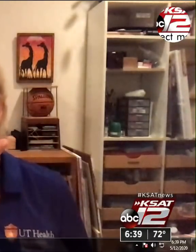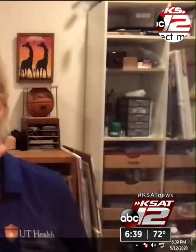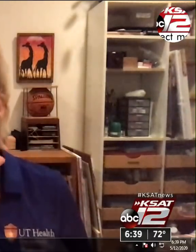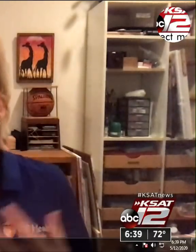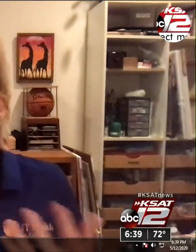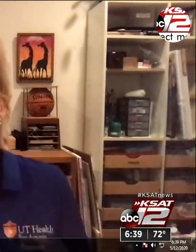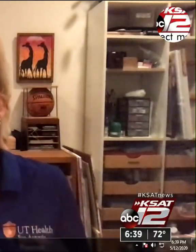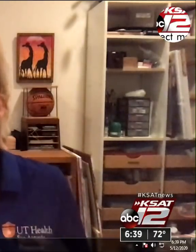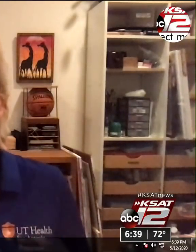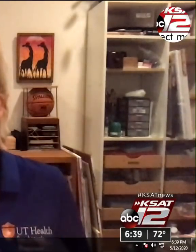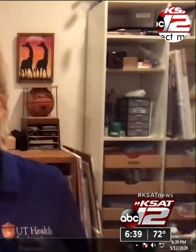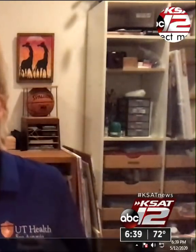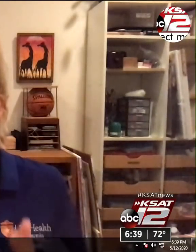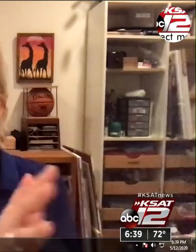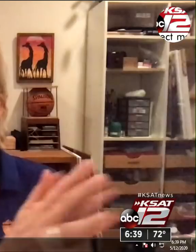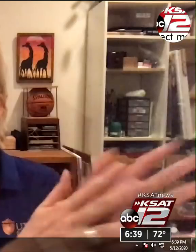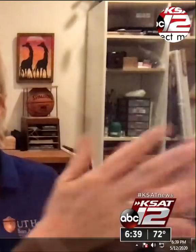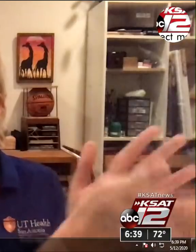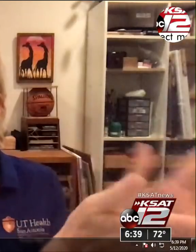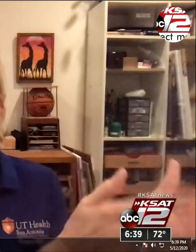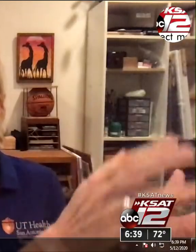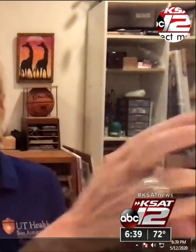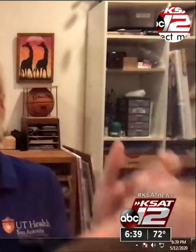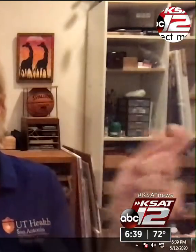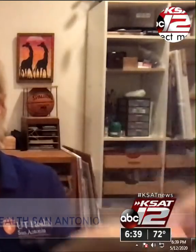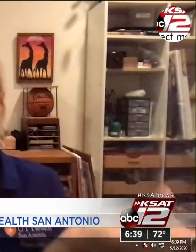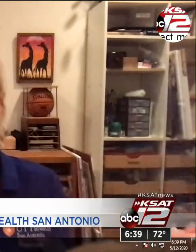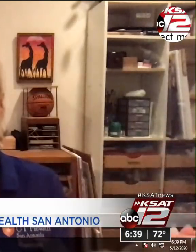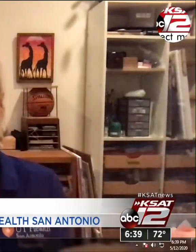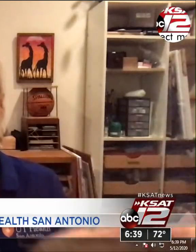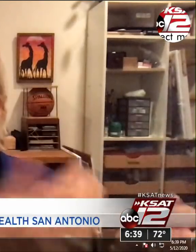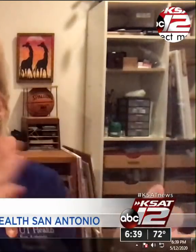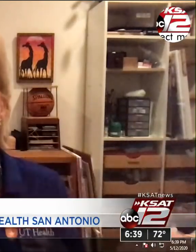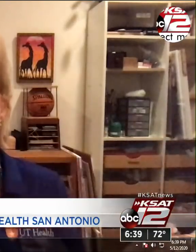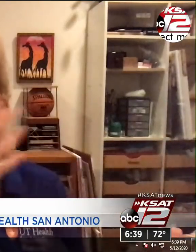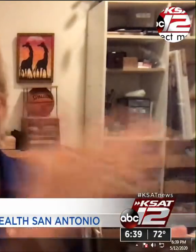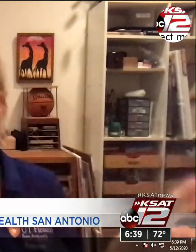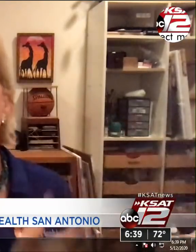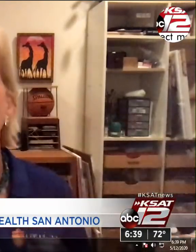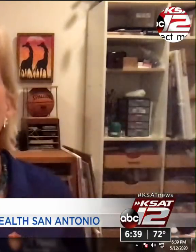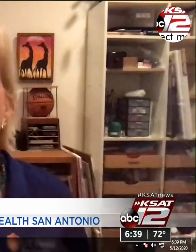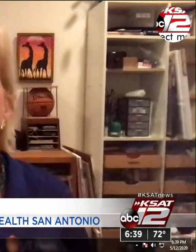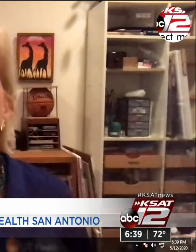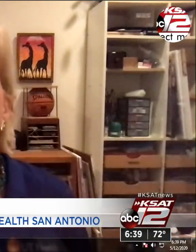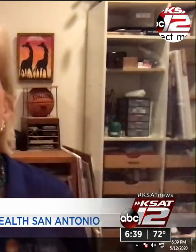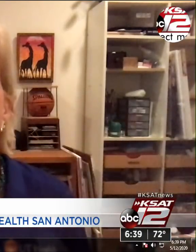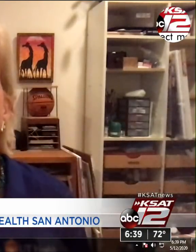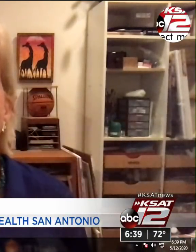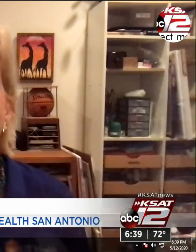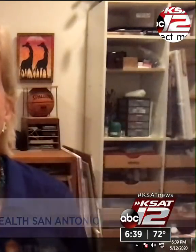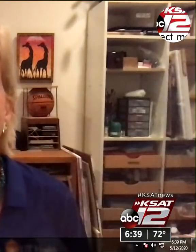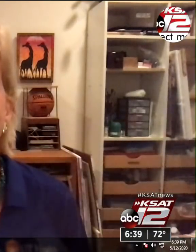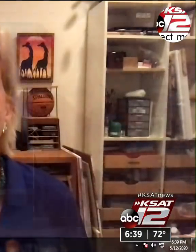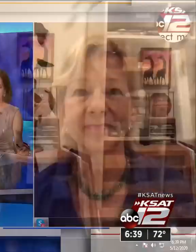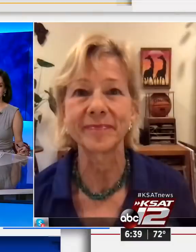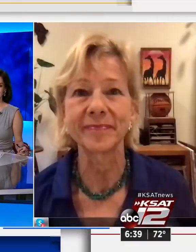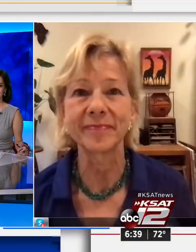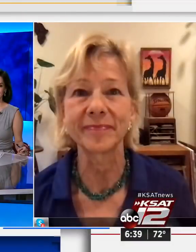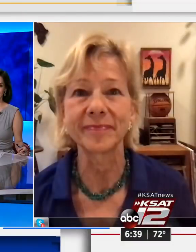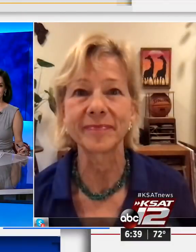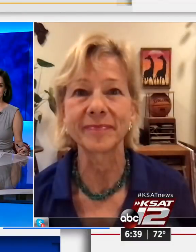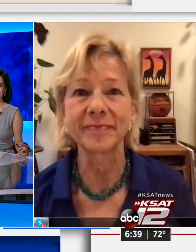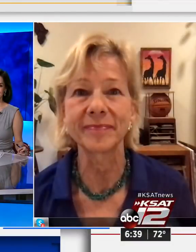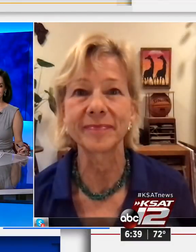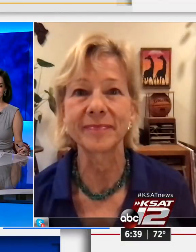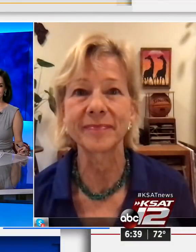in your hand, you often forget that you coughed, and then you touch other people, you shake their hands, and that is how the virus spreads. Dr. Ruth